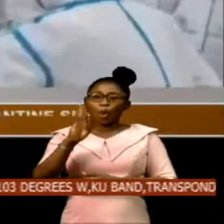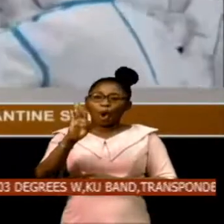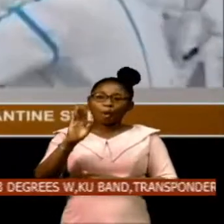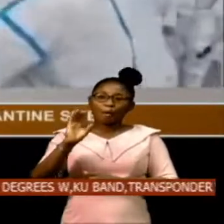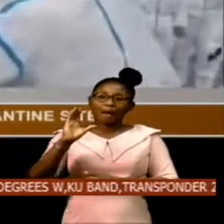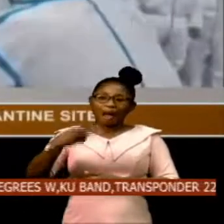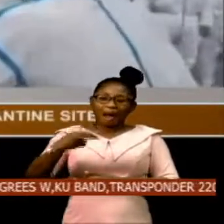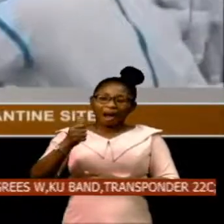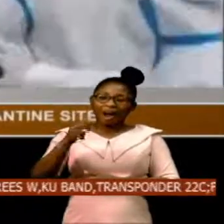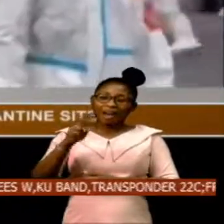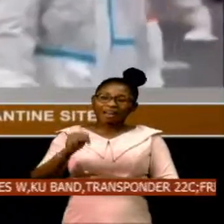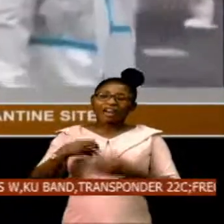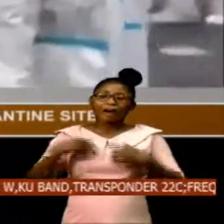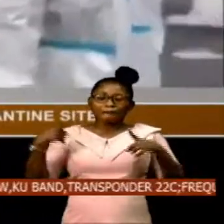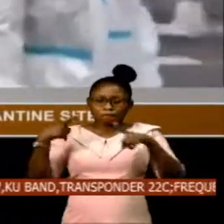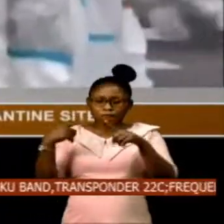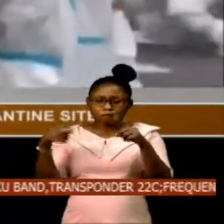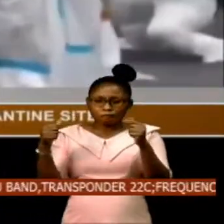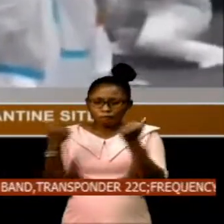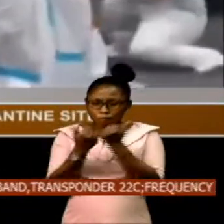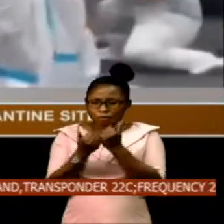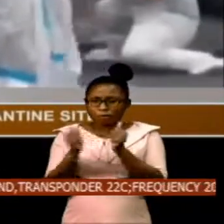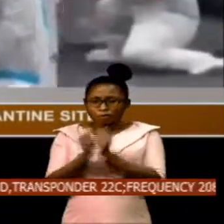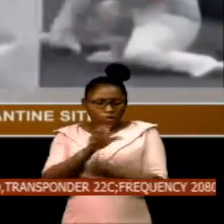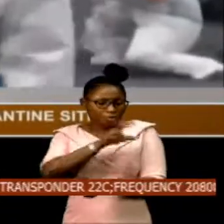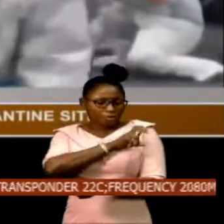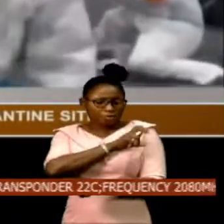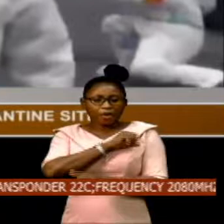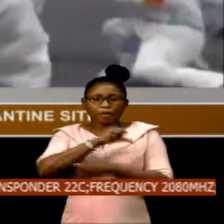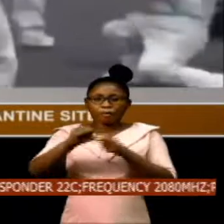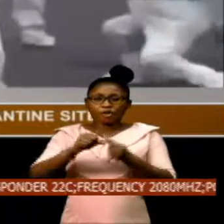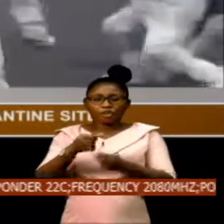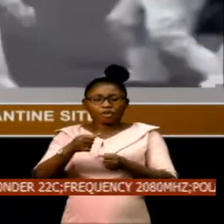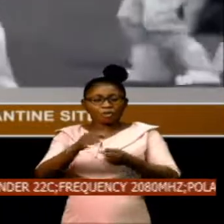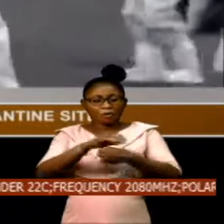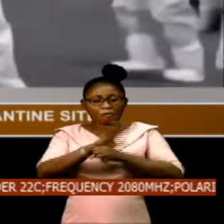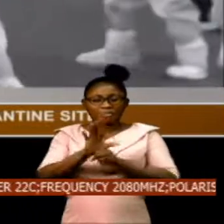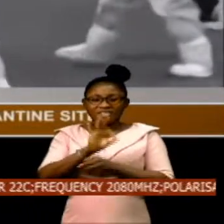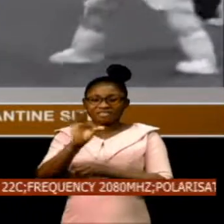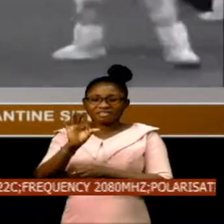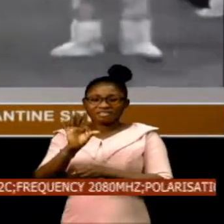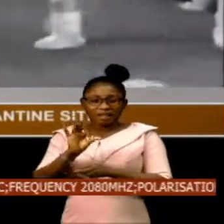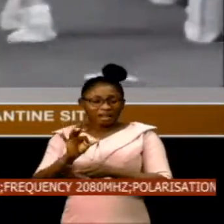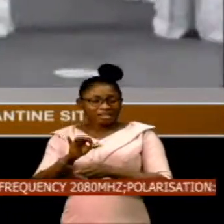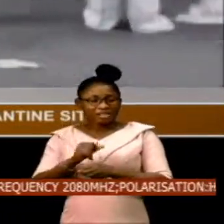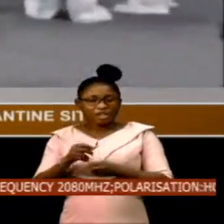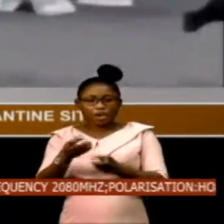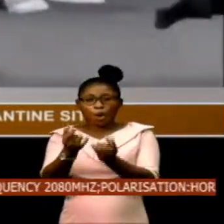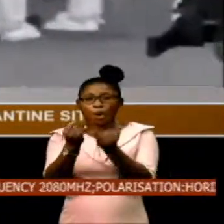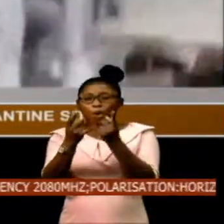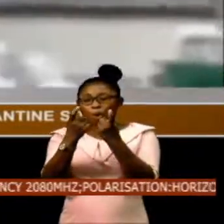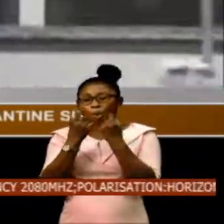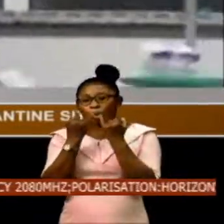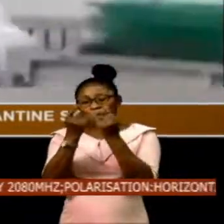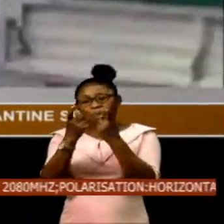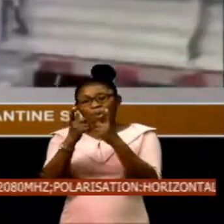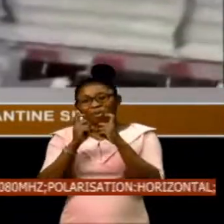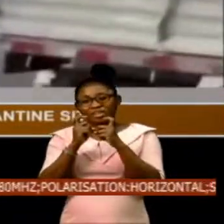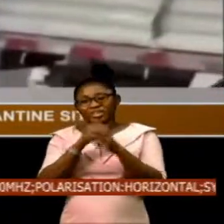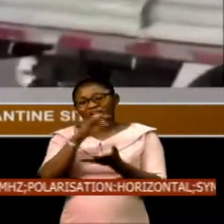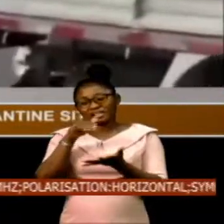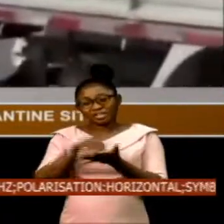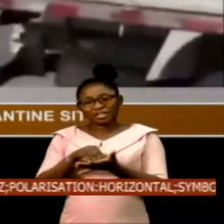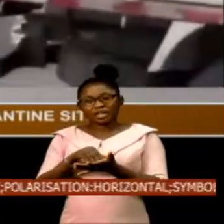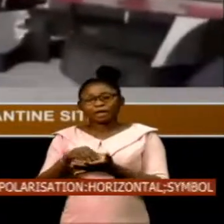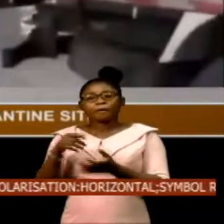have clashed with police over a nearby quarantine site. Residents of a Shanghai area that hosts research